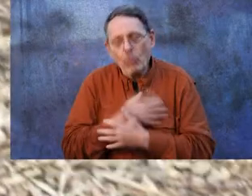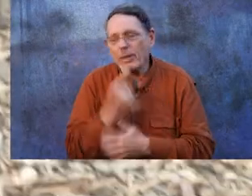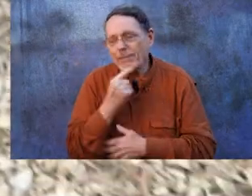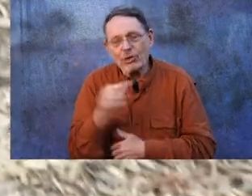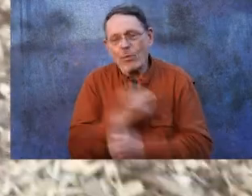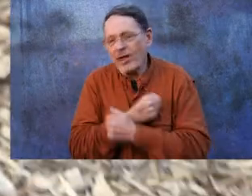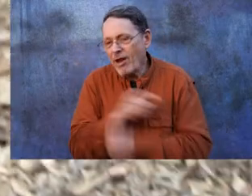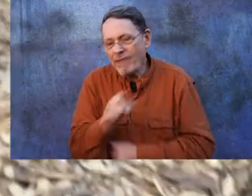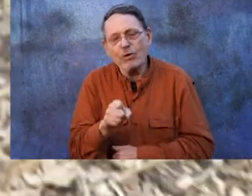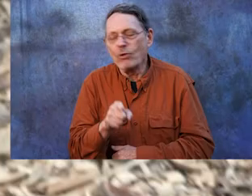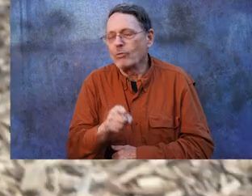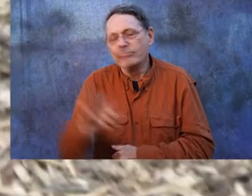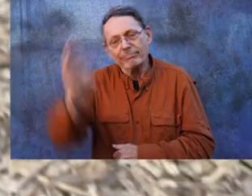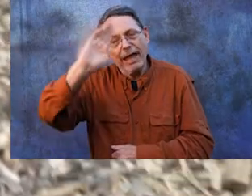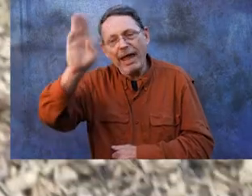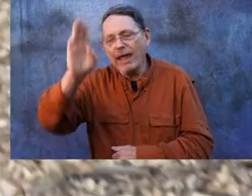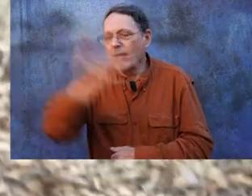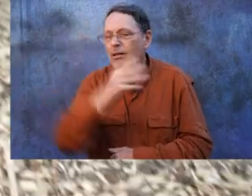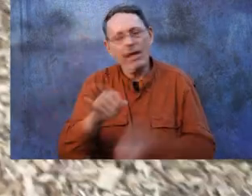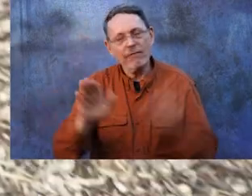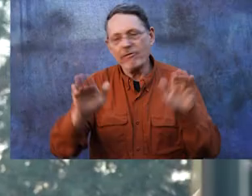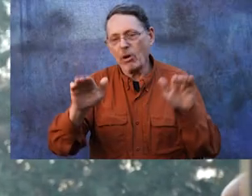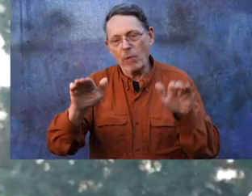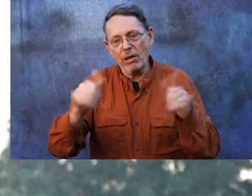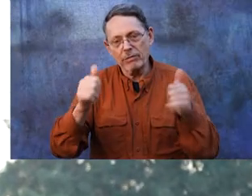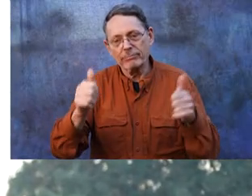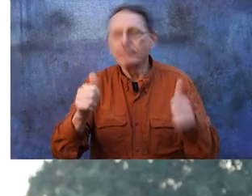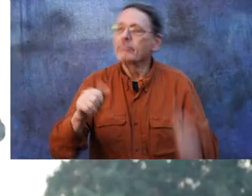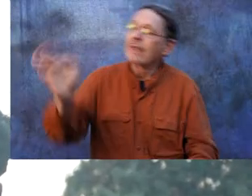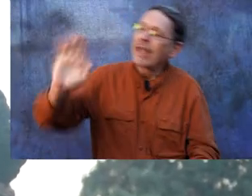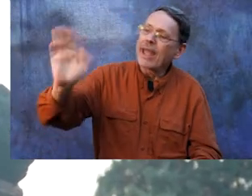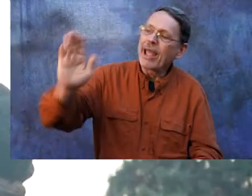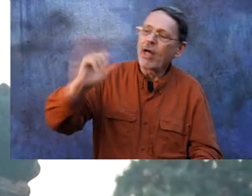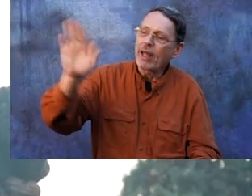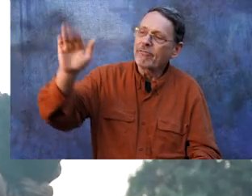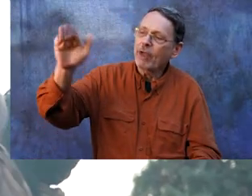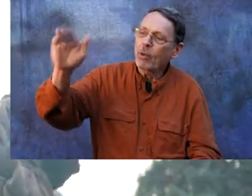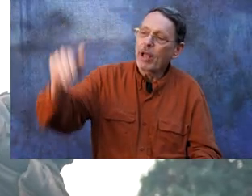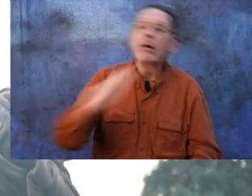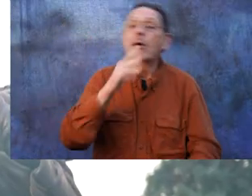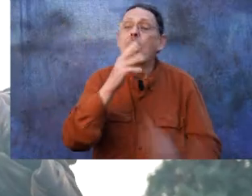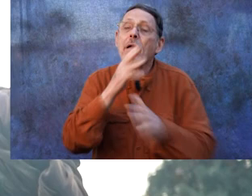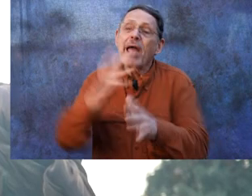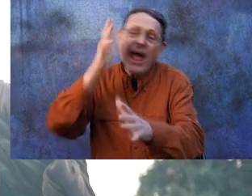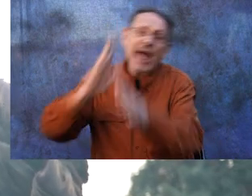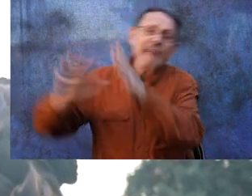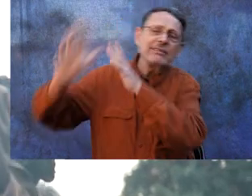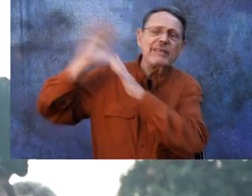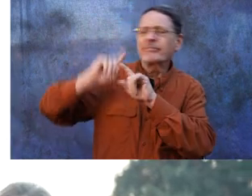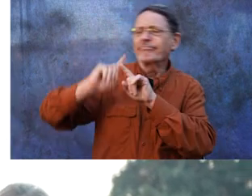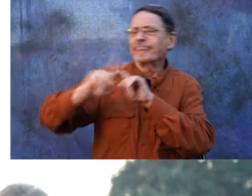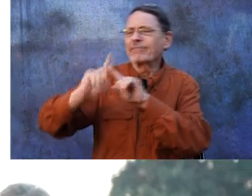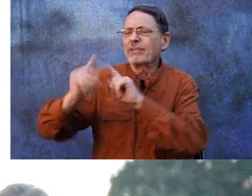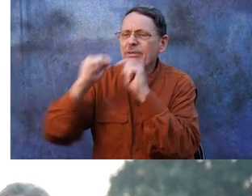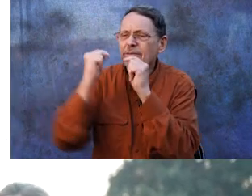hard. So we miss you, we love you. Hail and farewell. Hail and farewell. Ancestors